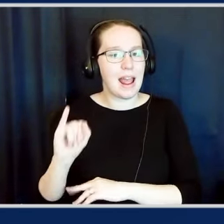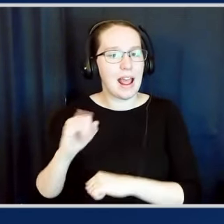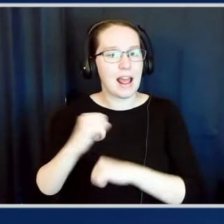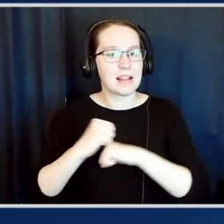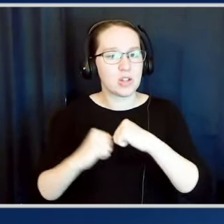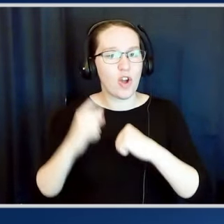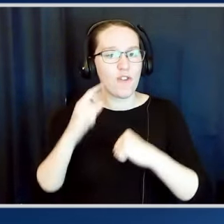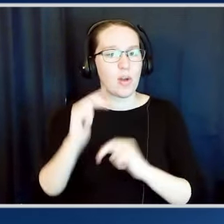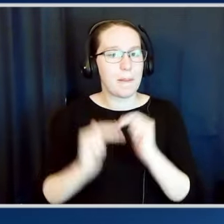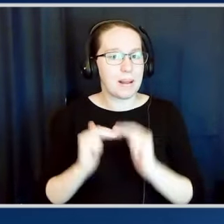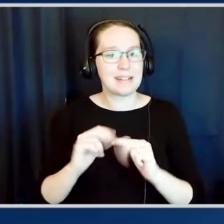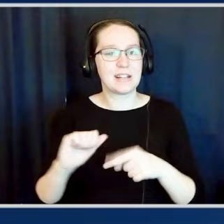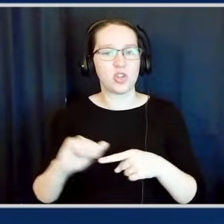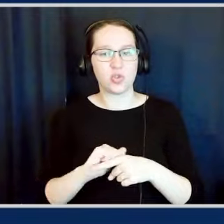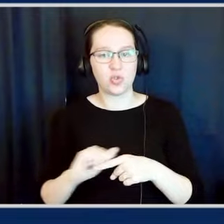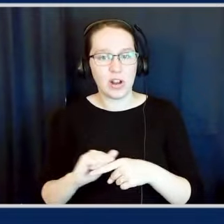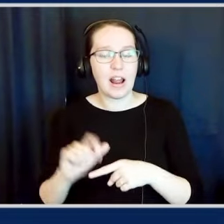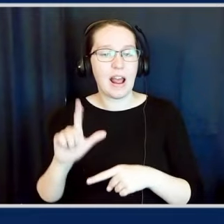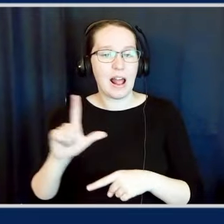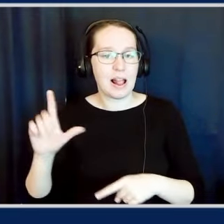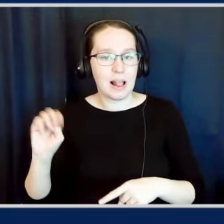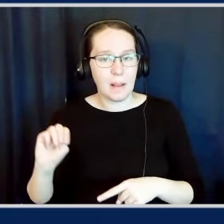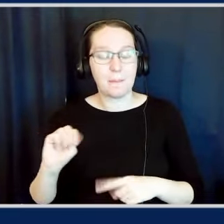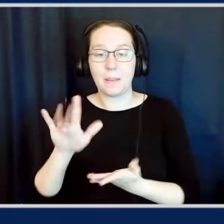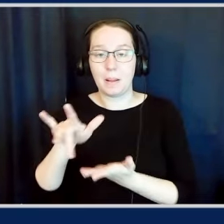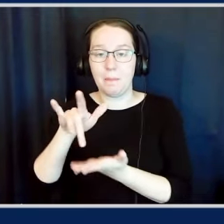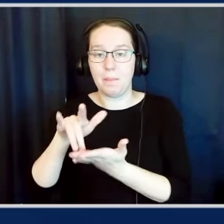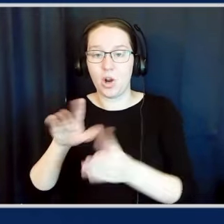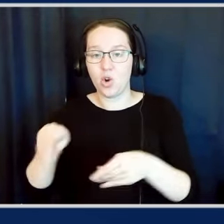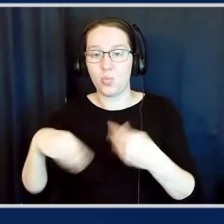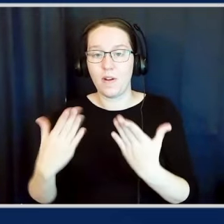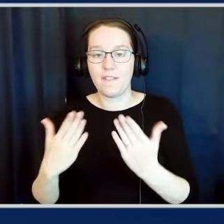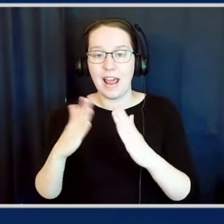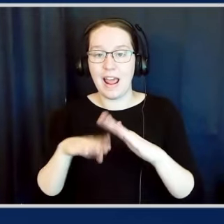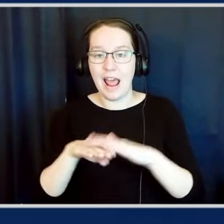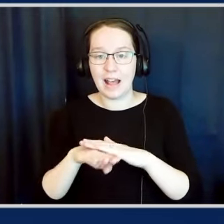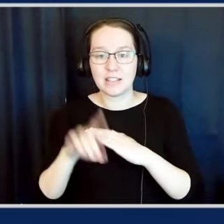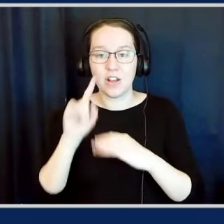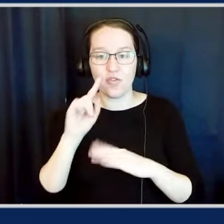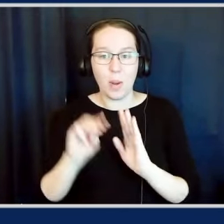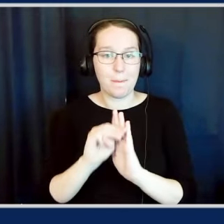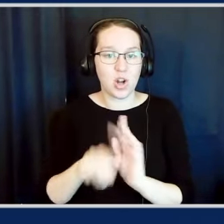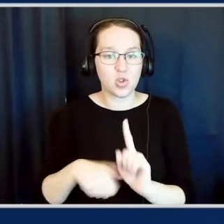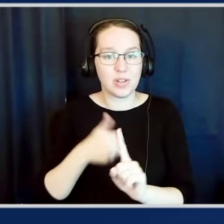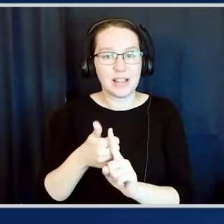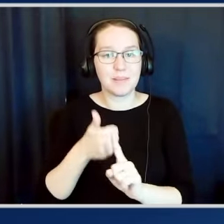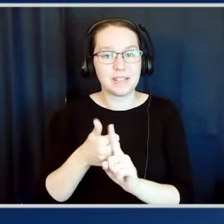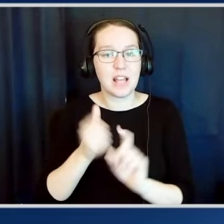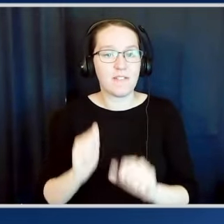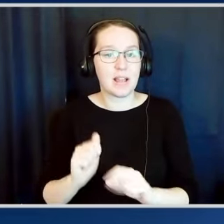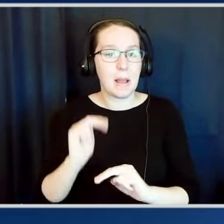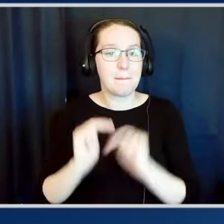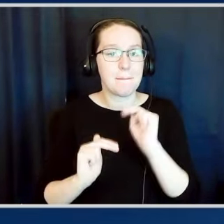building and training LLMs. There's the middle layer, which provides access to models themselves so that you can kind of build a workload using one of these